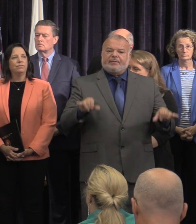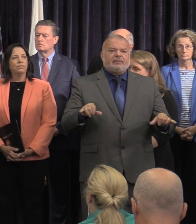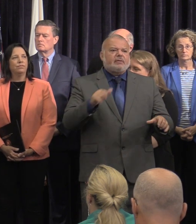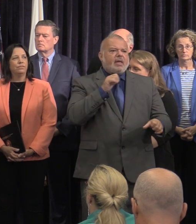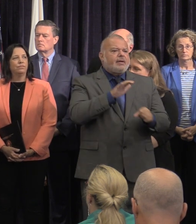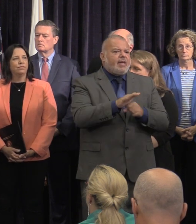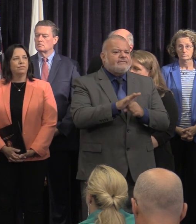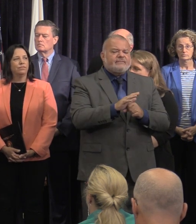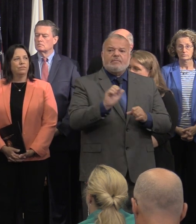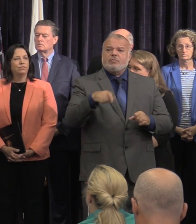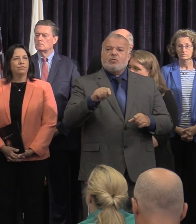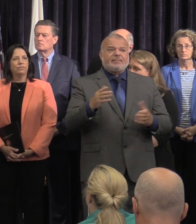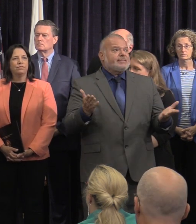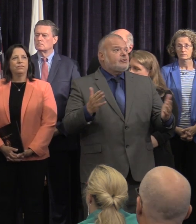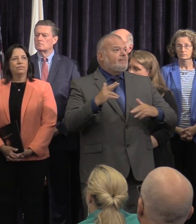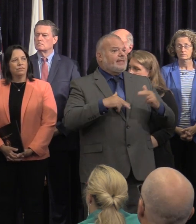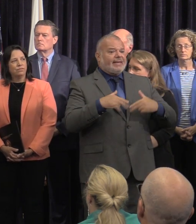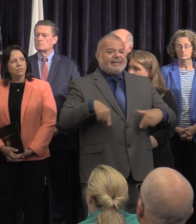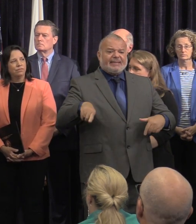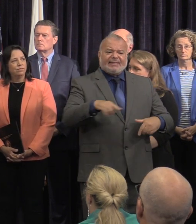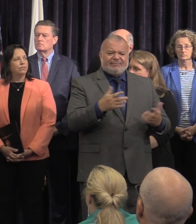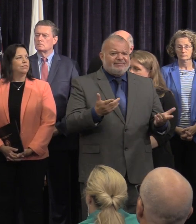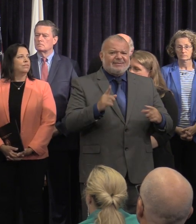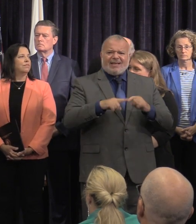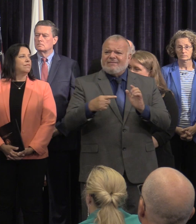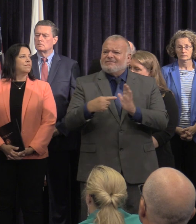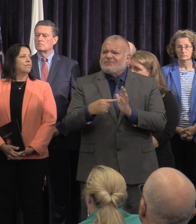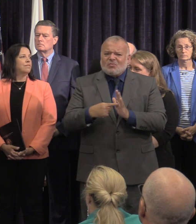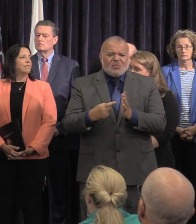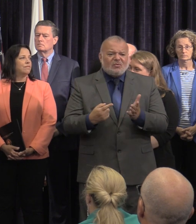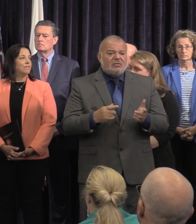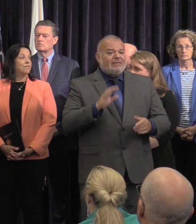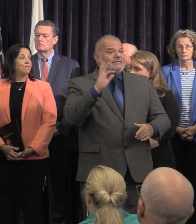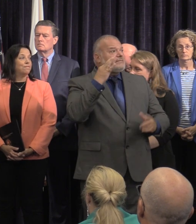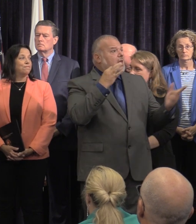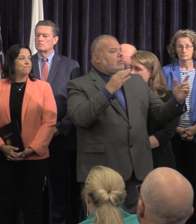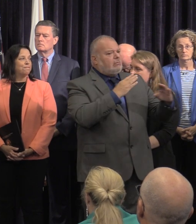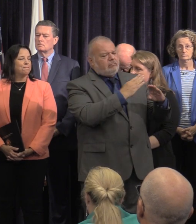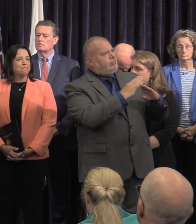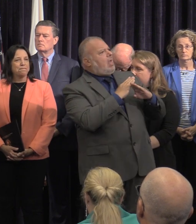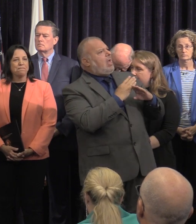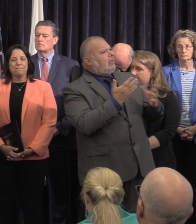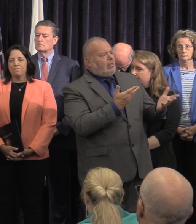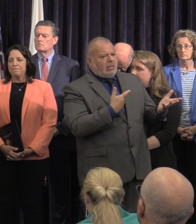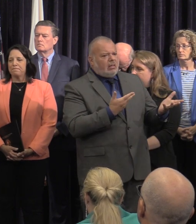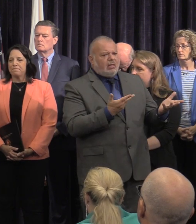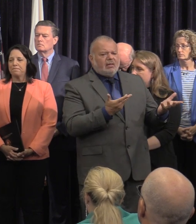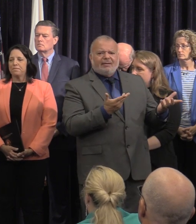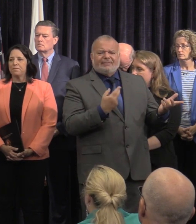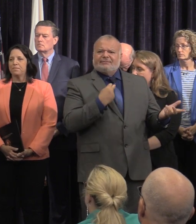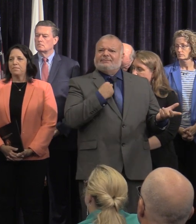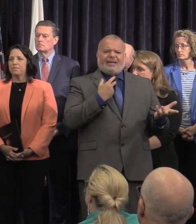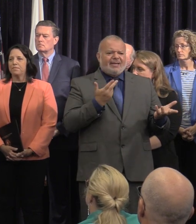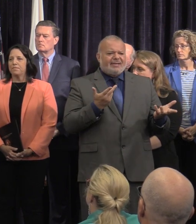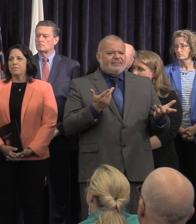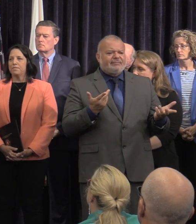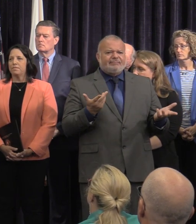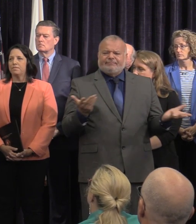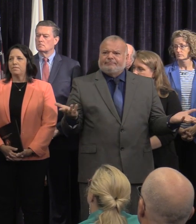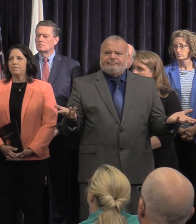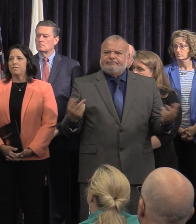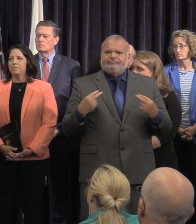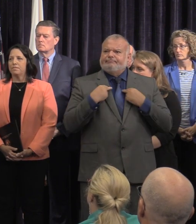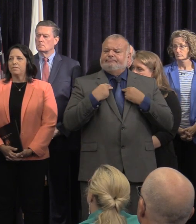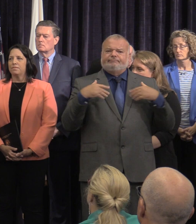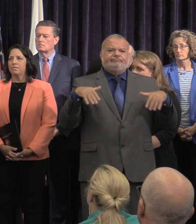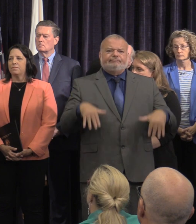as delays and barriers to federal work authorizations, we find ourselves in this situation.